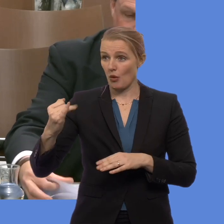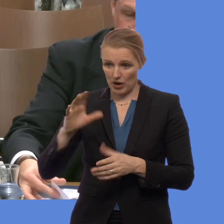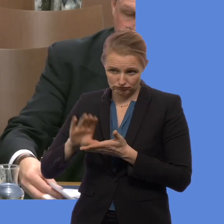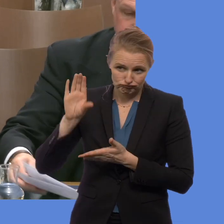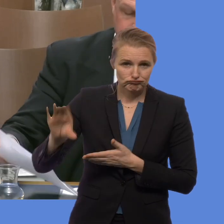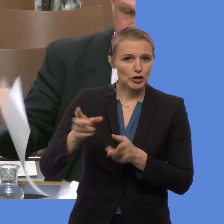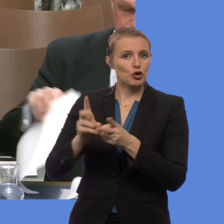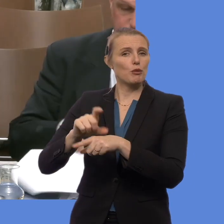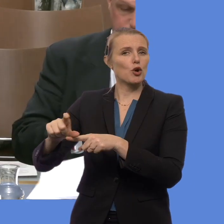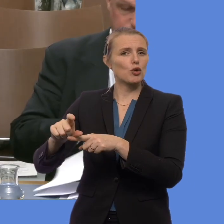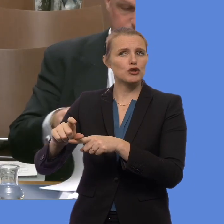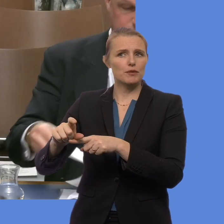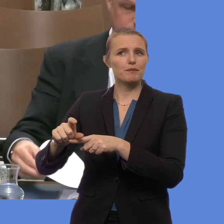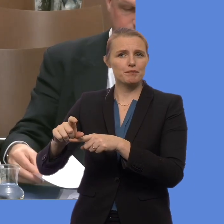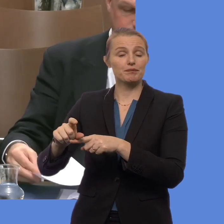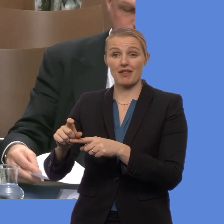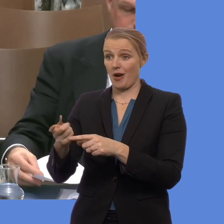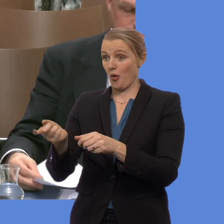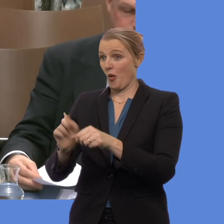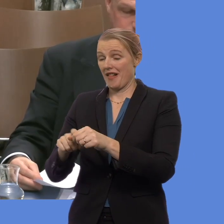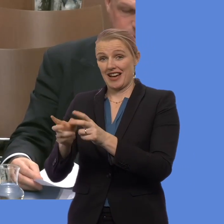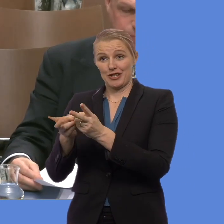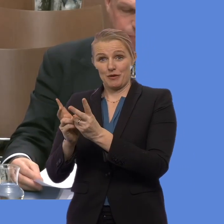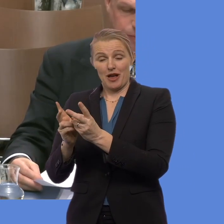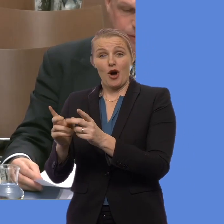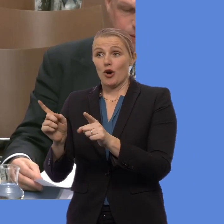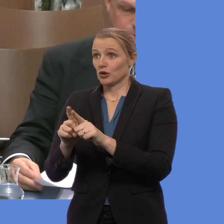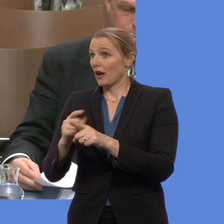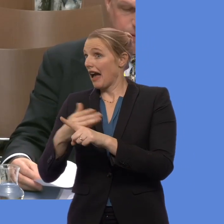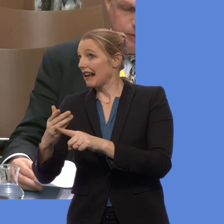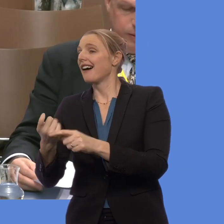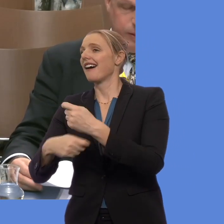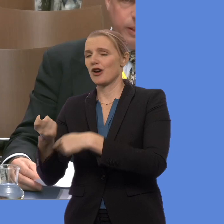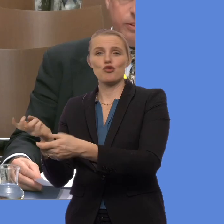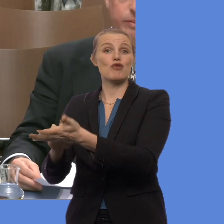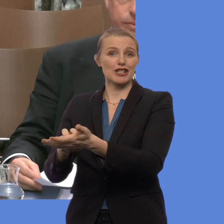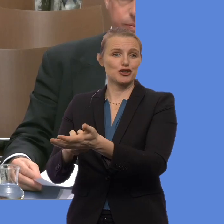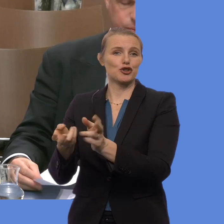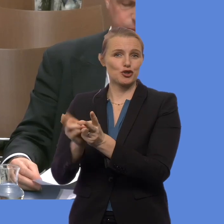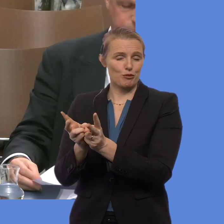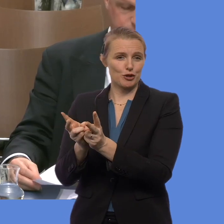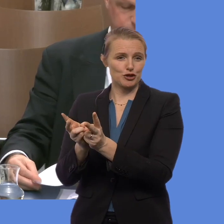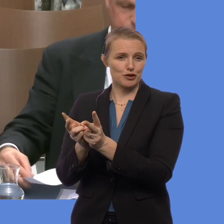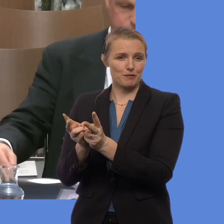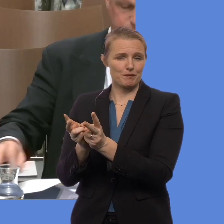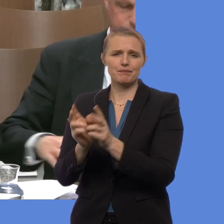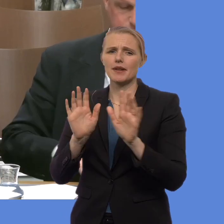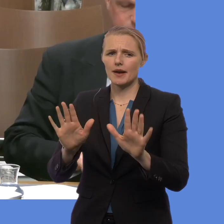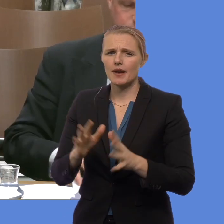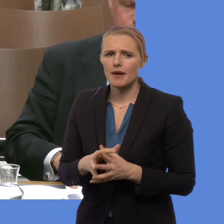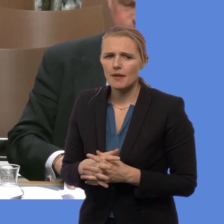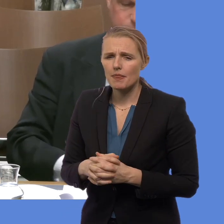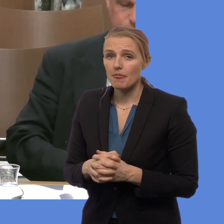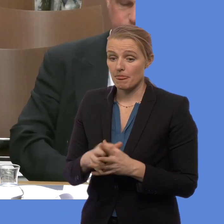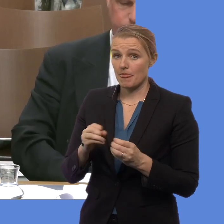programme to not only qualify as interpreters but register with the registration boards. Very much conscious that the bill